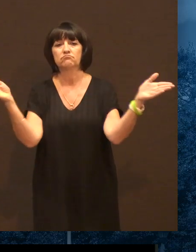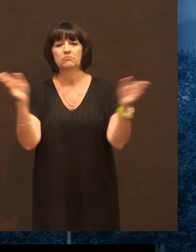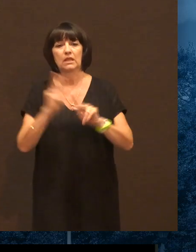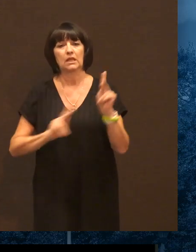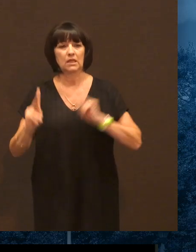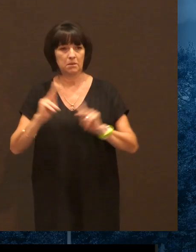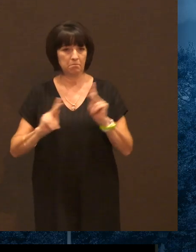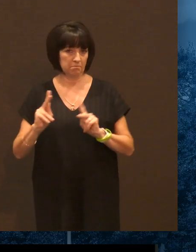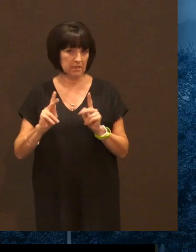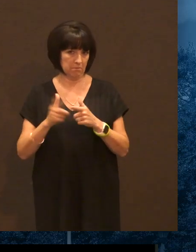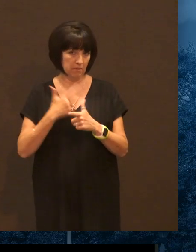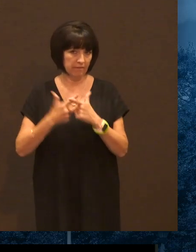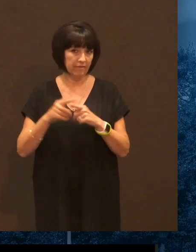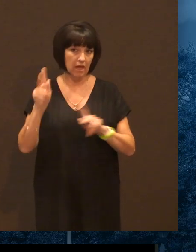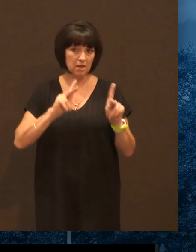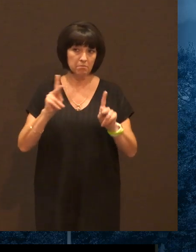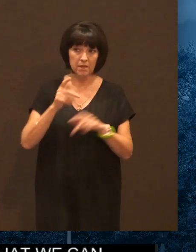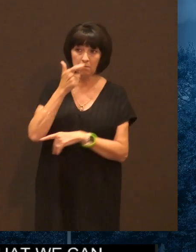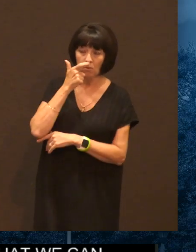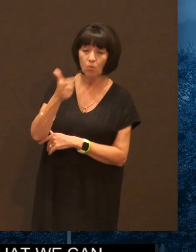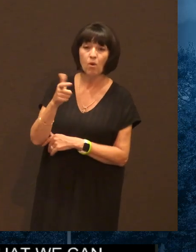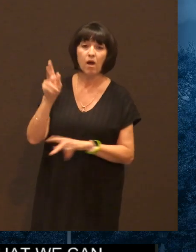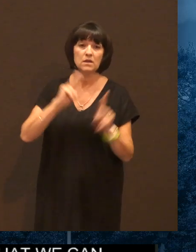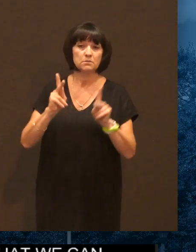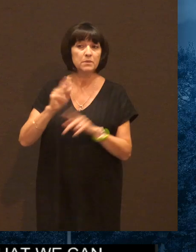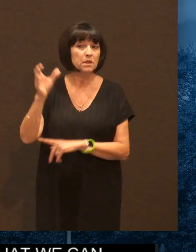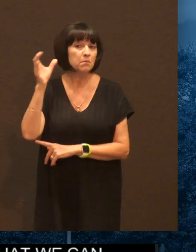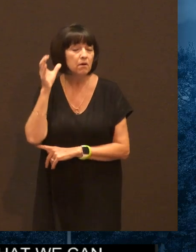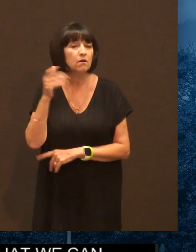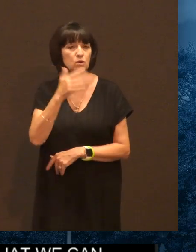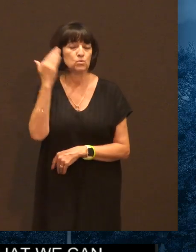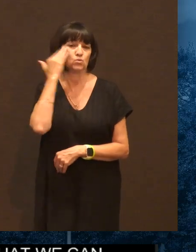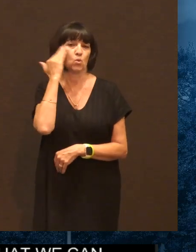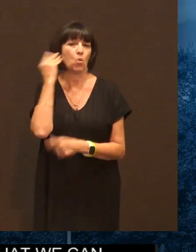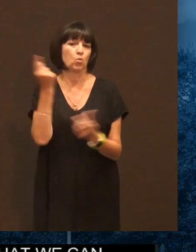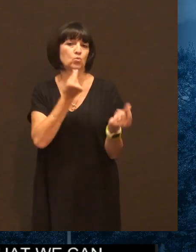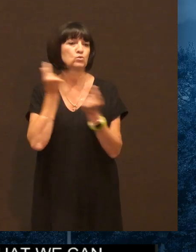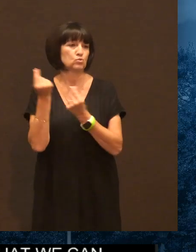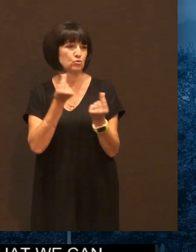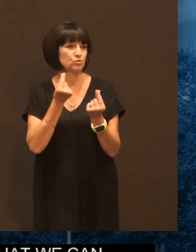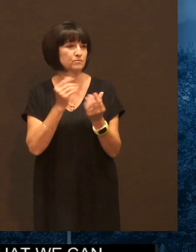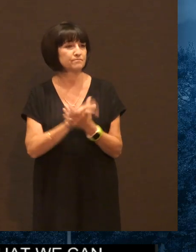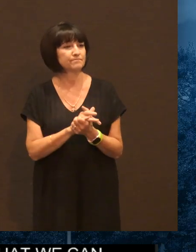do the things that are necessary to keep our community safe. Meredith?